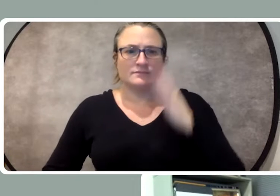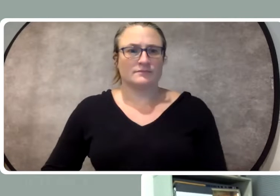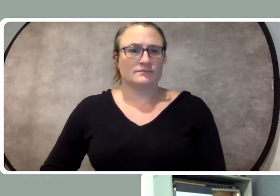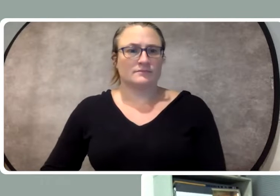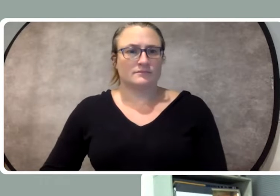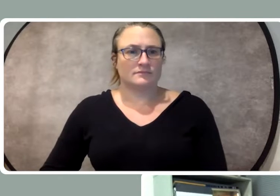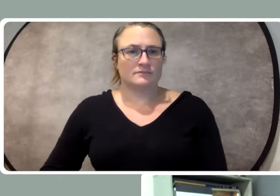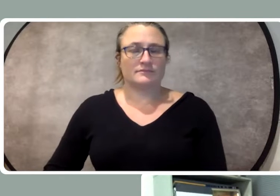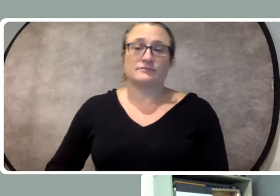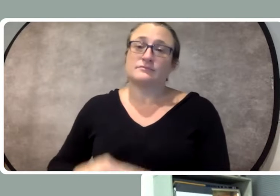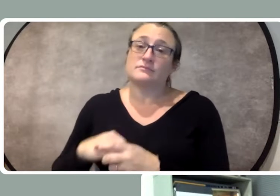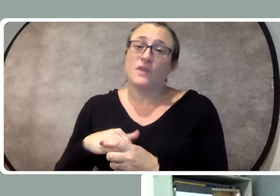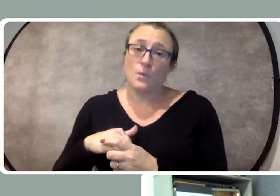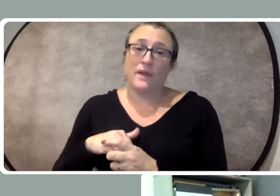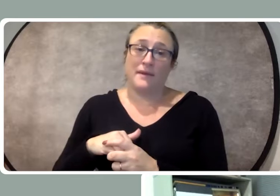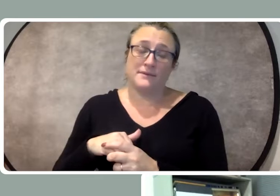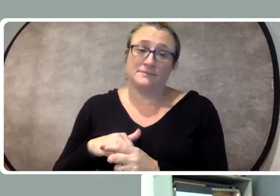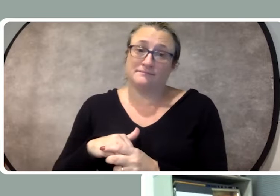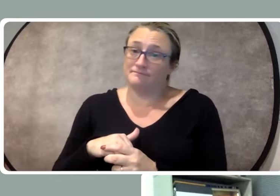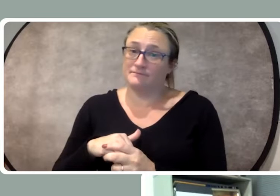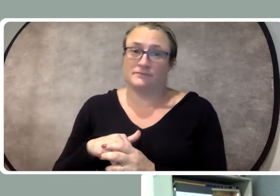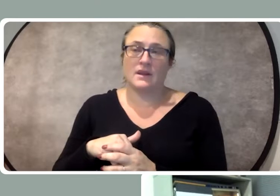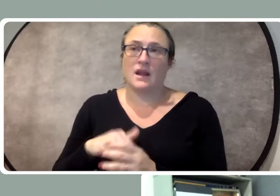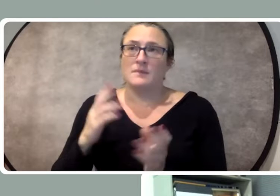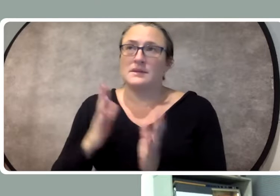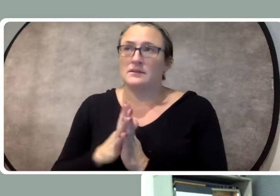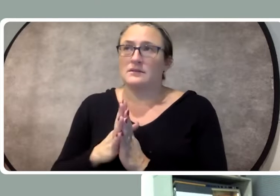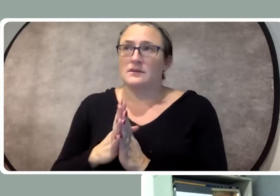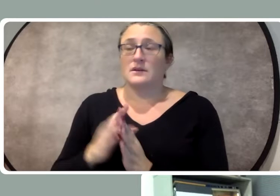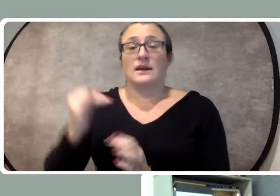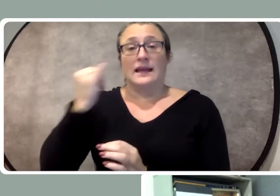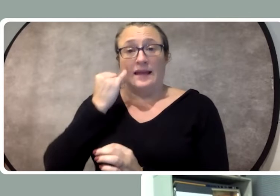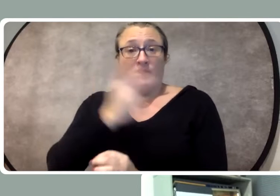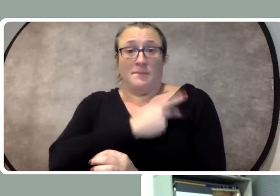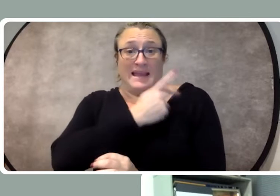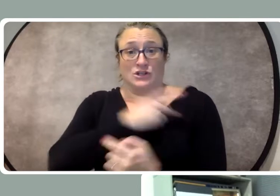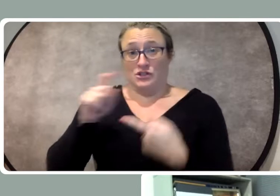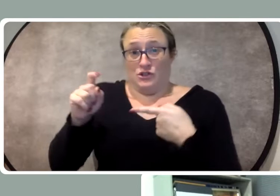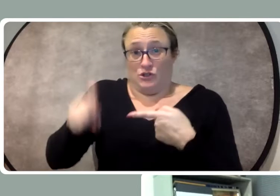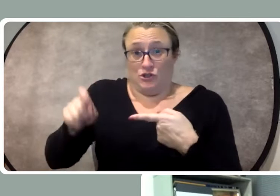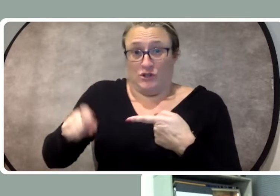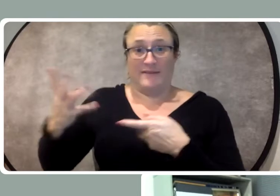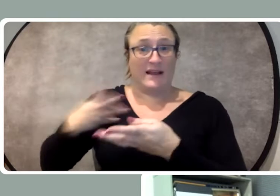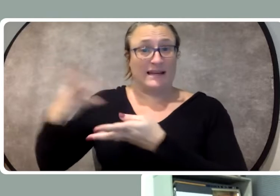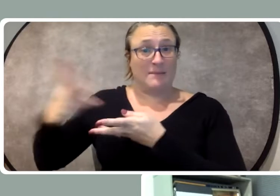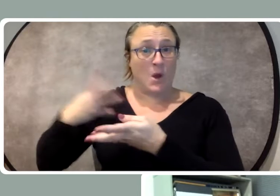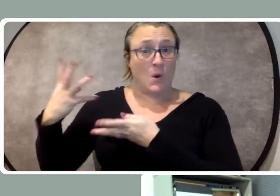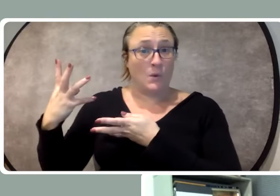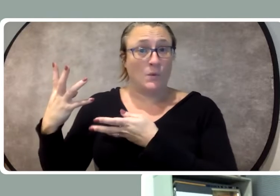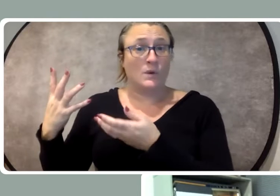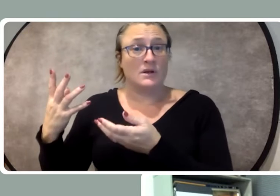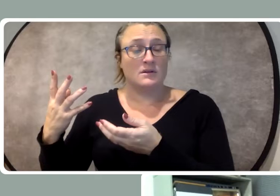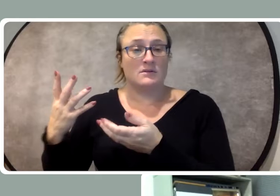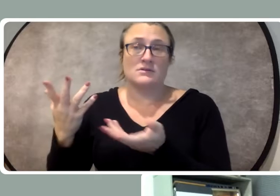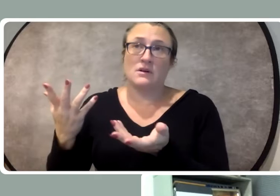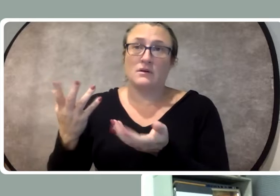So certainly if patients normally should have received chemotherapy. So if the tumor is